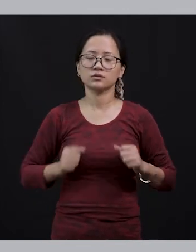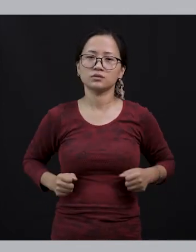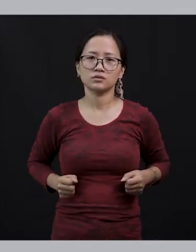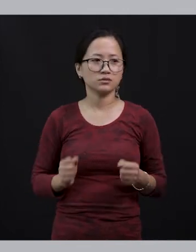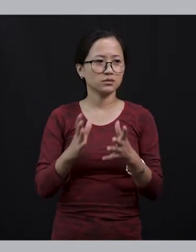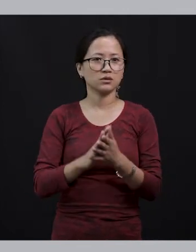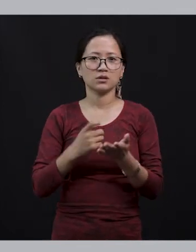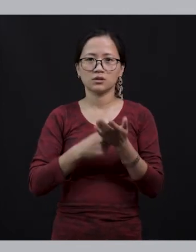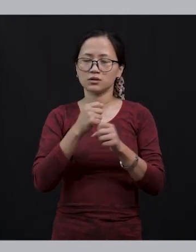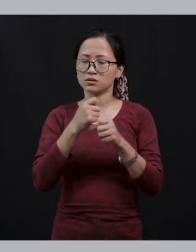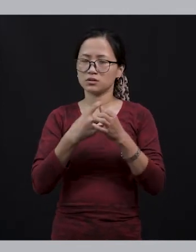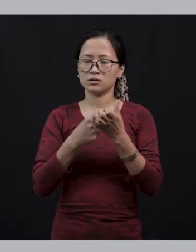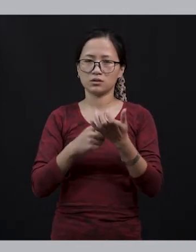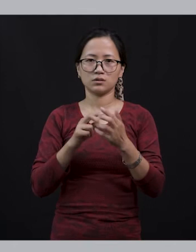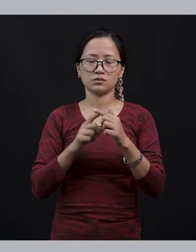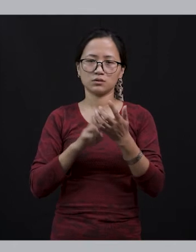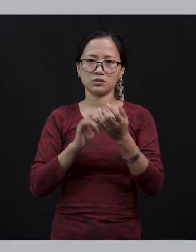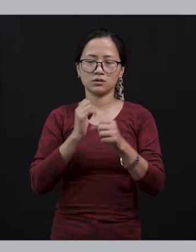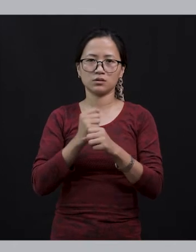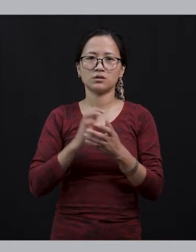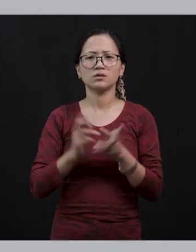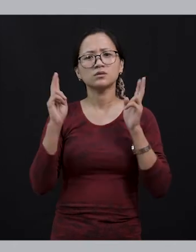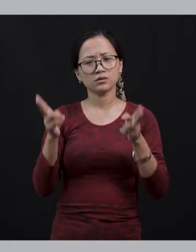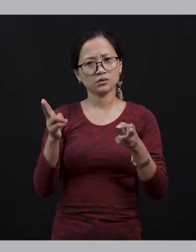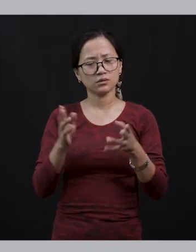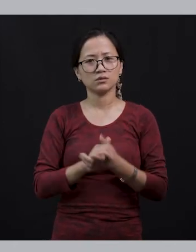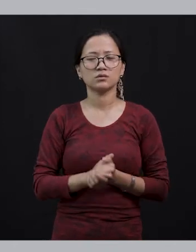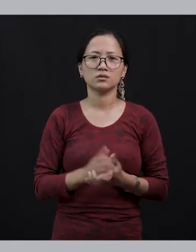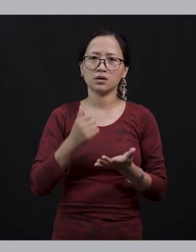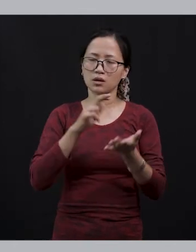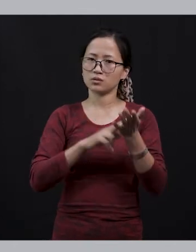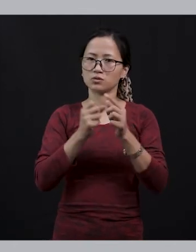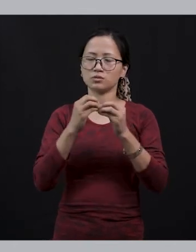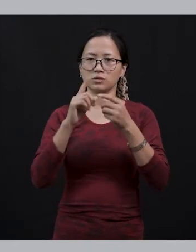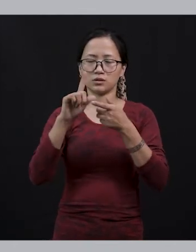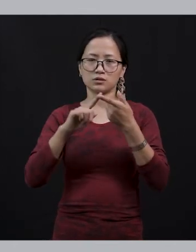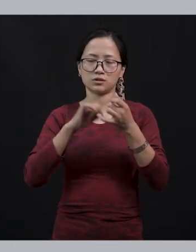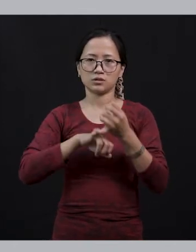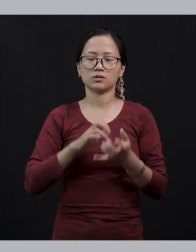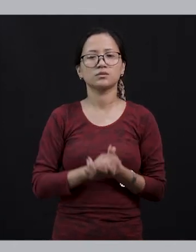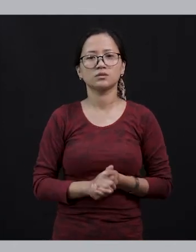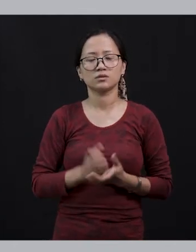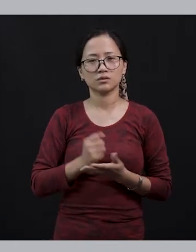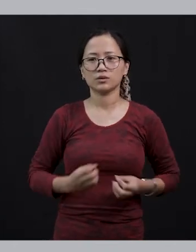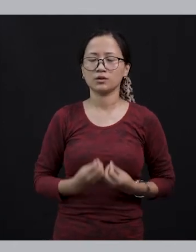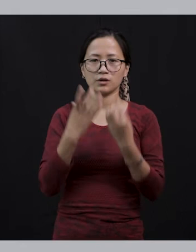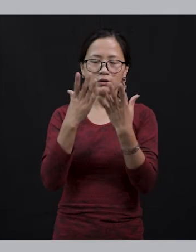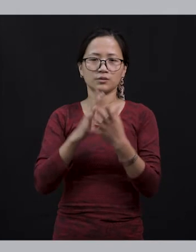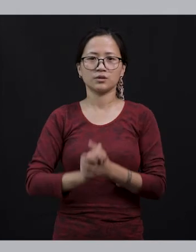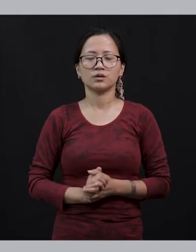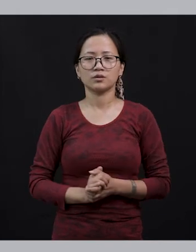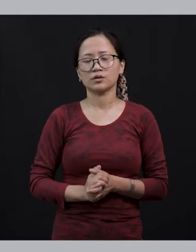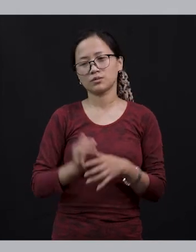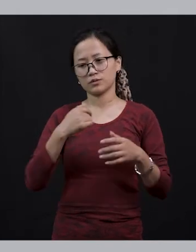started granting these Jagirs to the nobles, they are going to be happy, and ultimately, even if